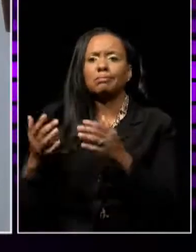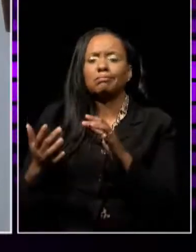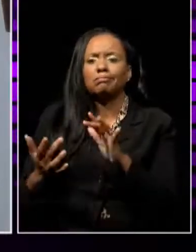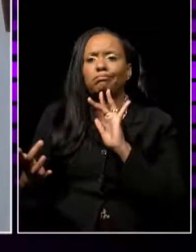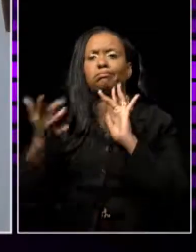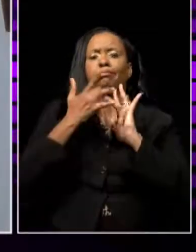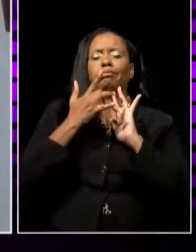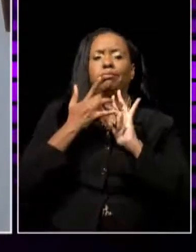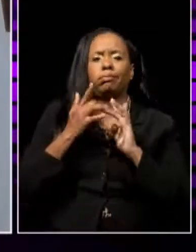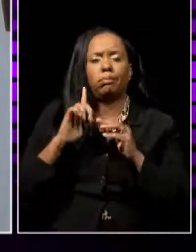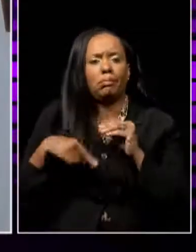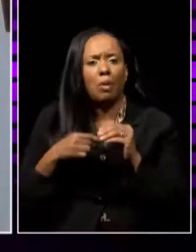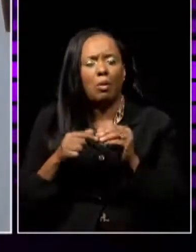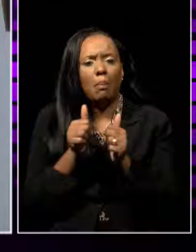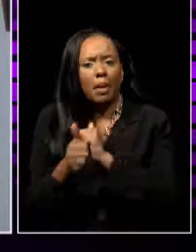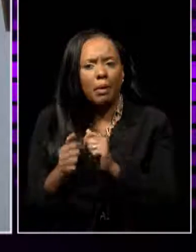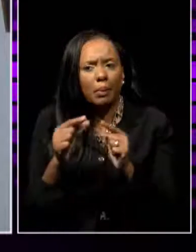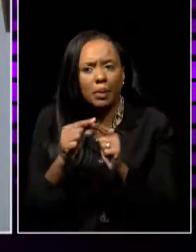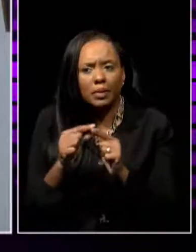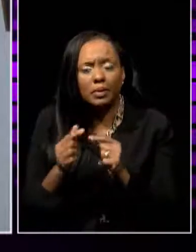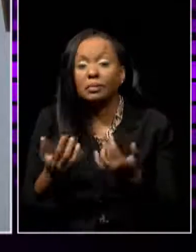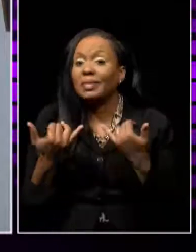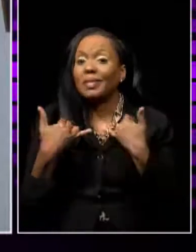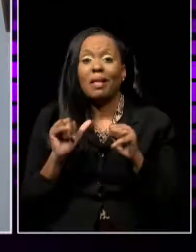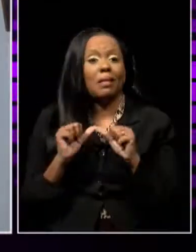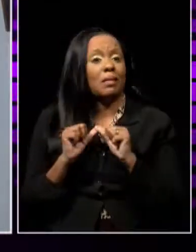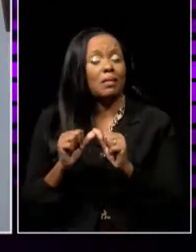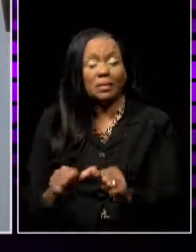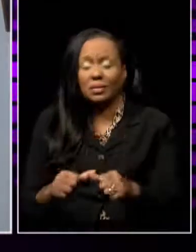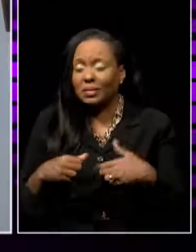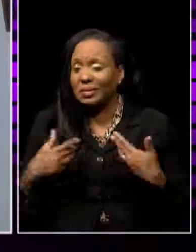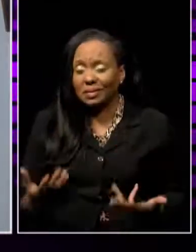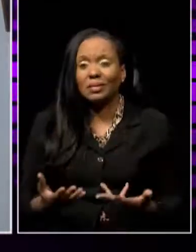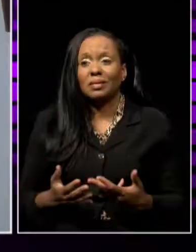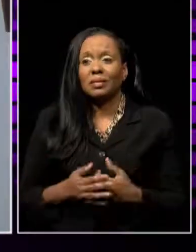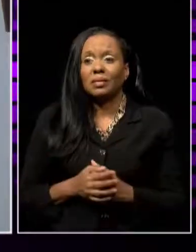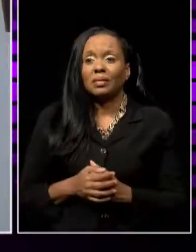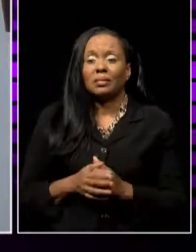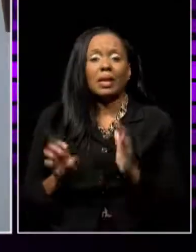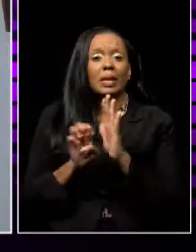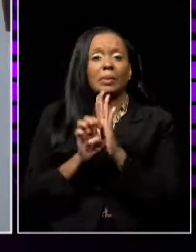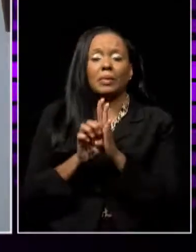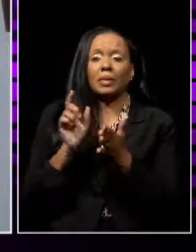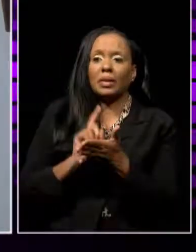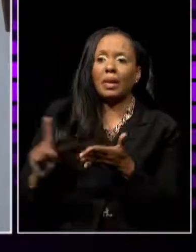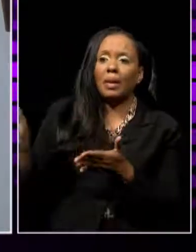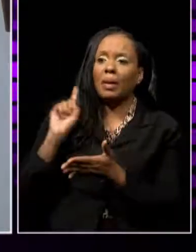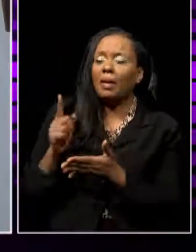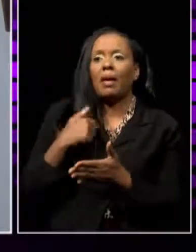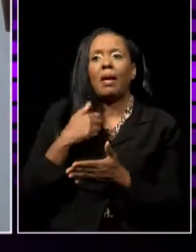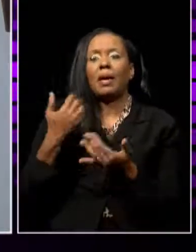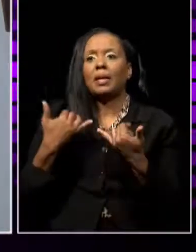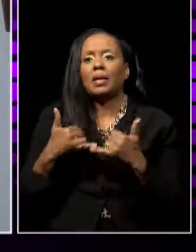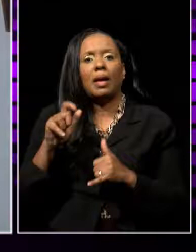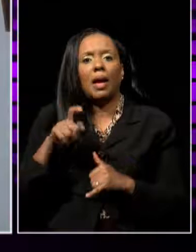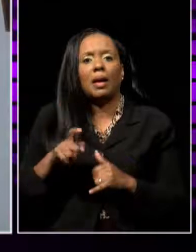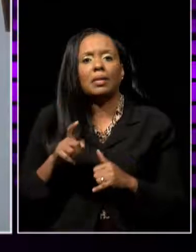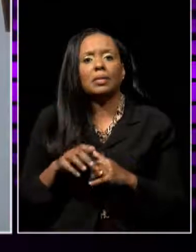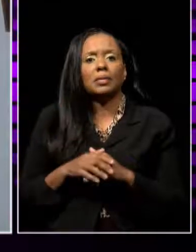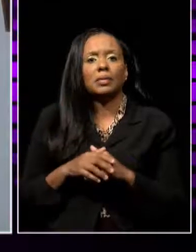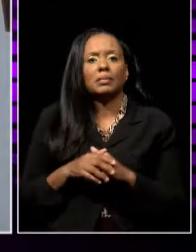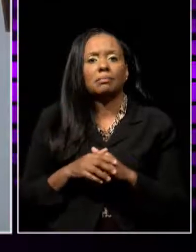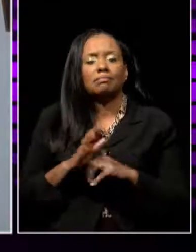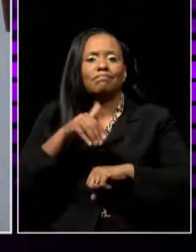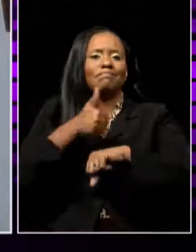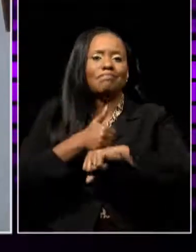reset. And that still goes on like today and like last week. I'm still resetting passwords because it is not